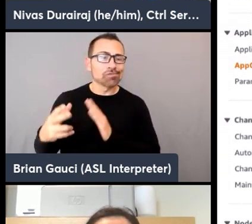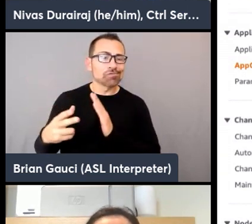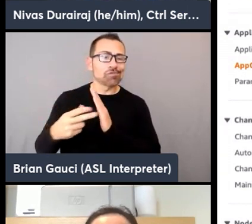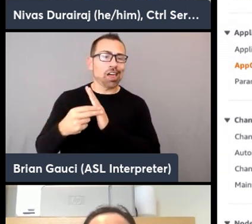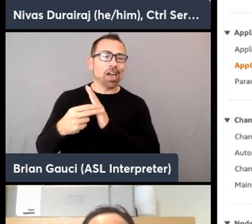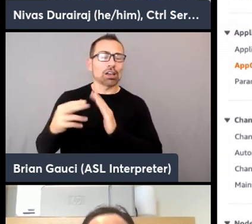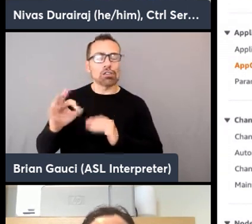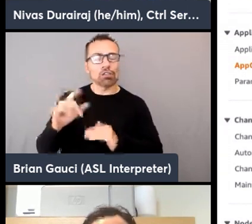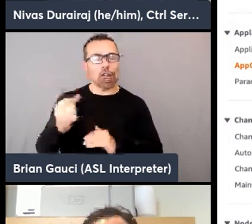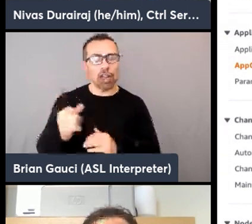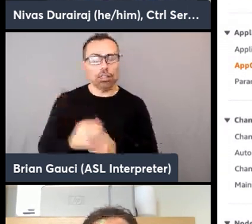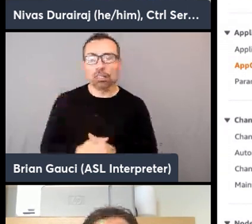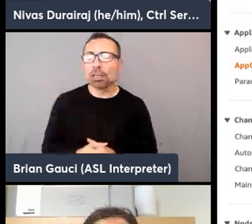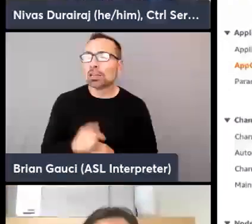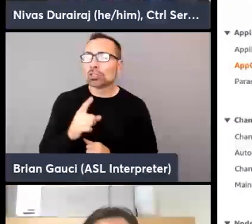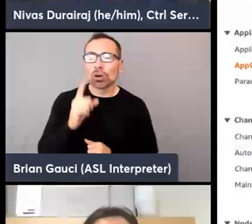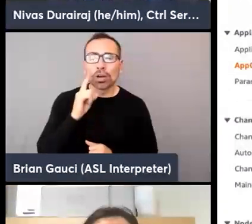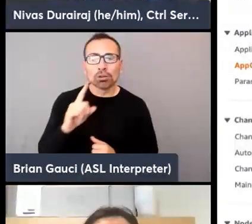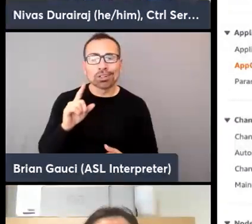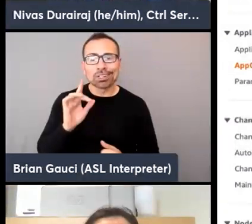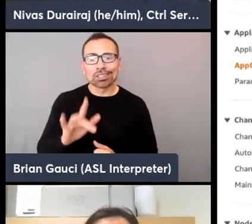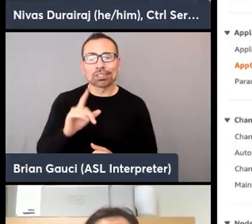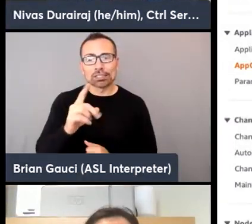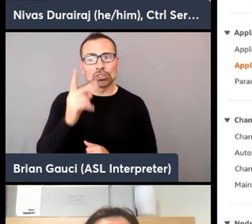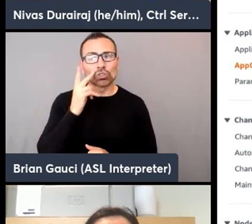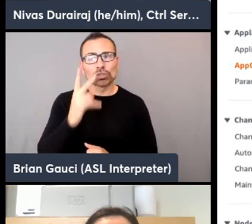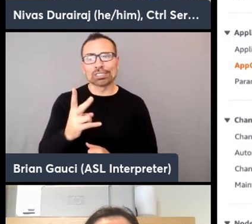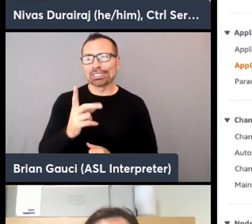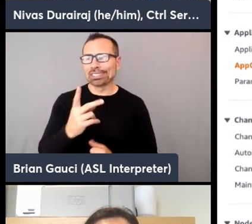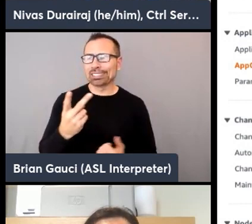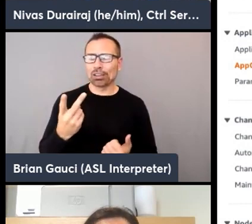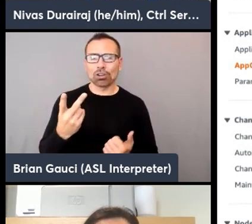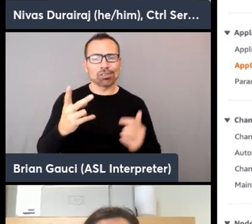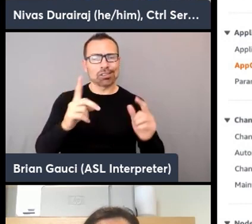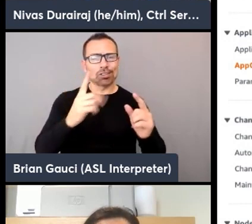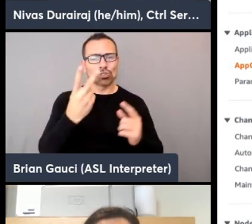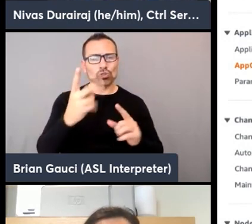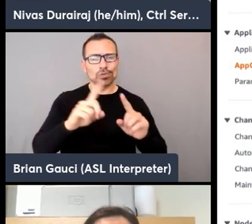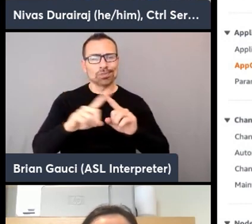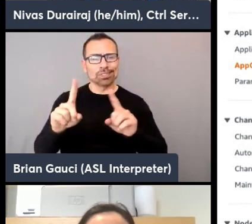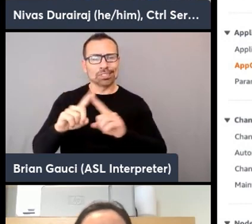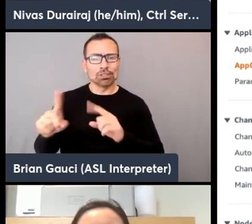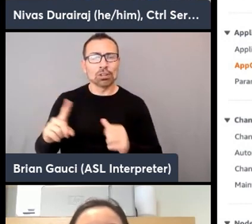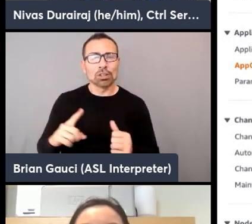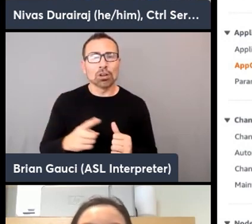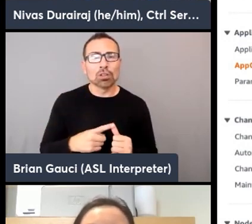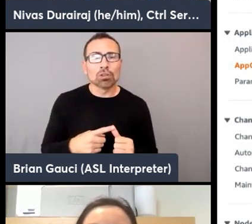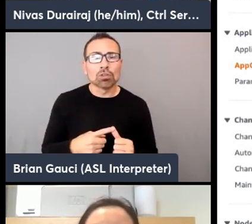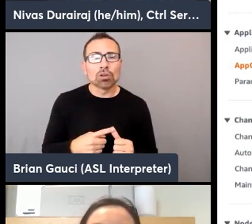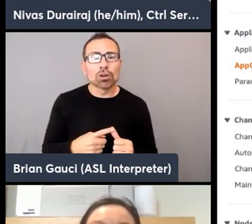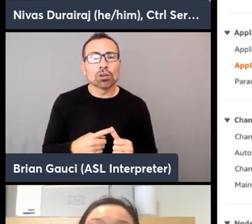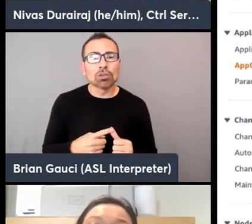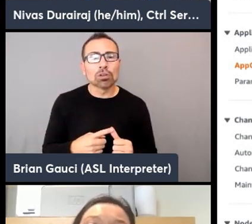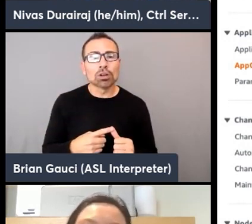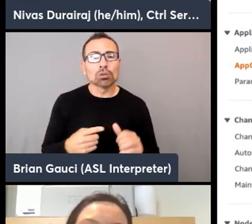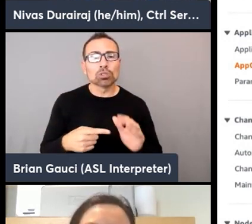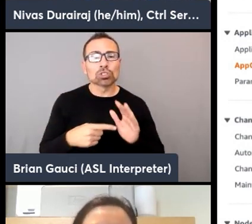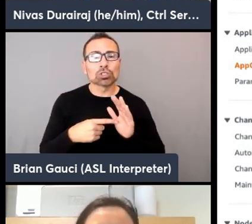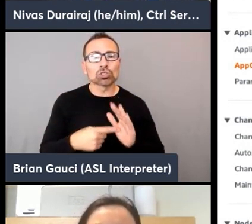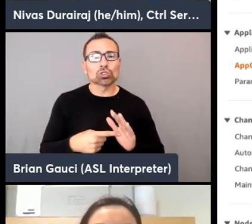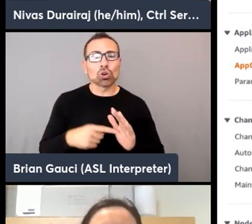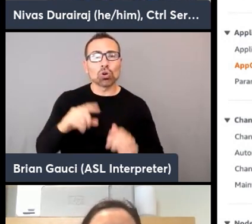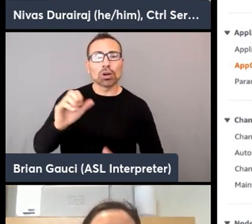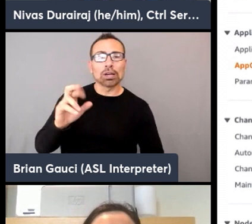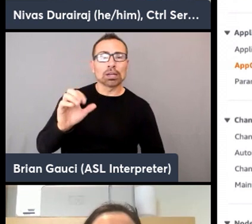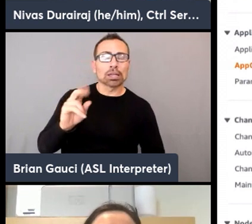collection here, and you can see that there are two different flags here. The first is called Show Carousel, and that's going to